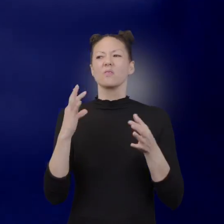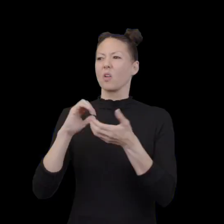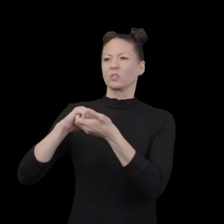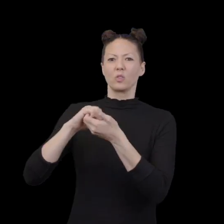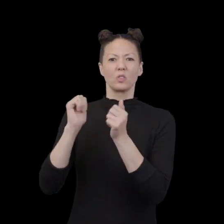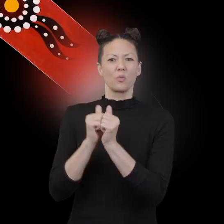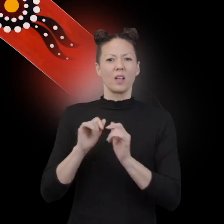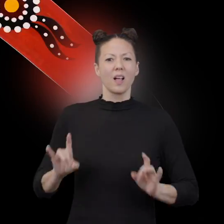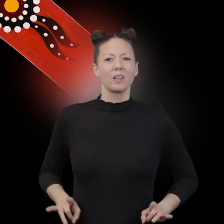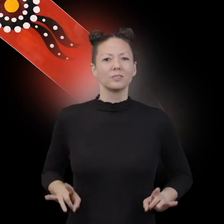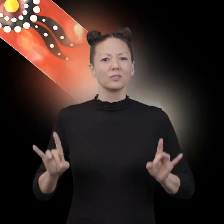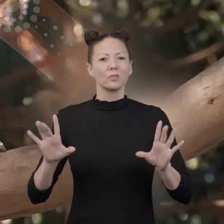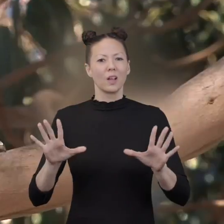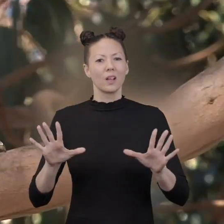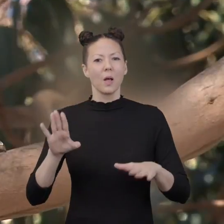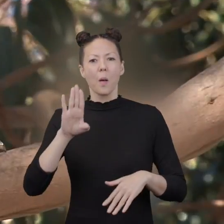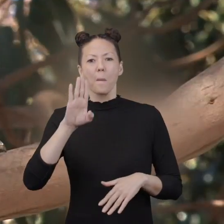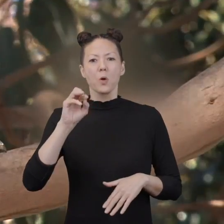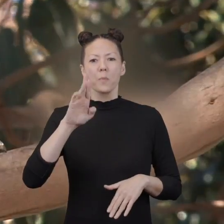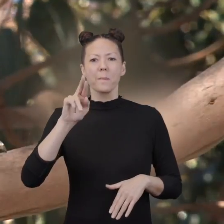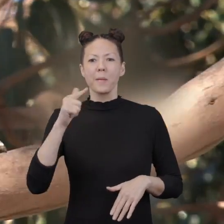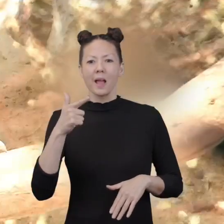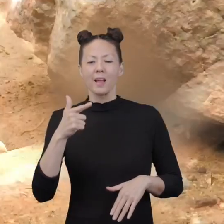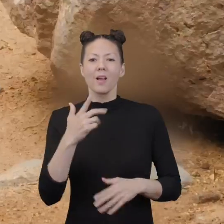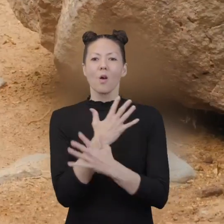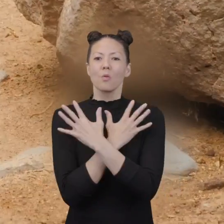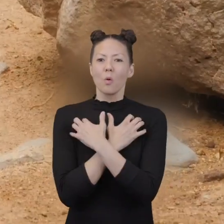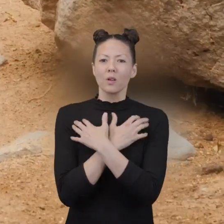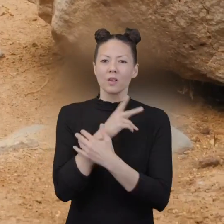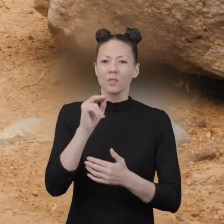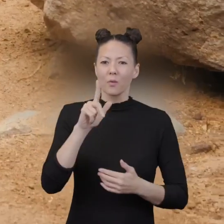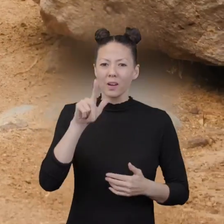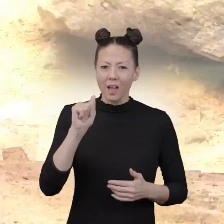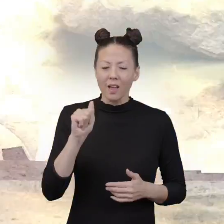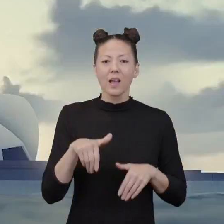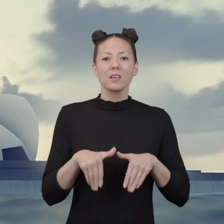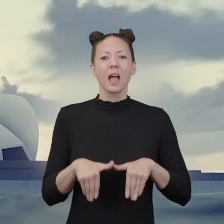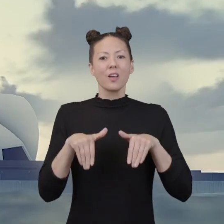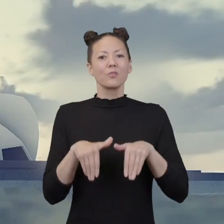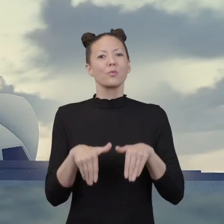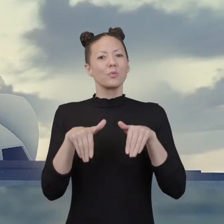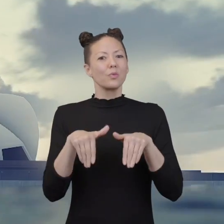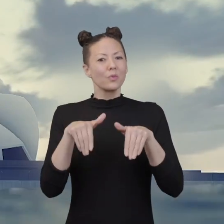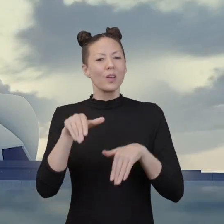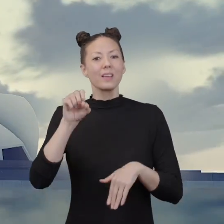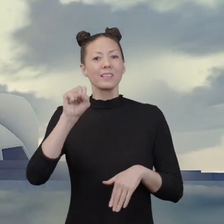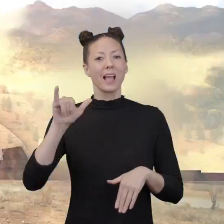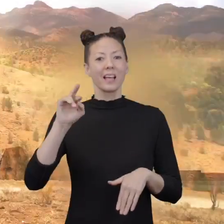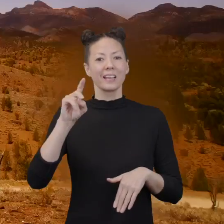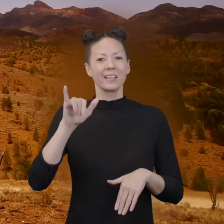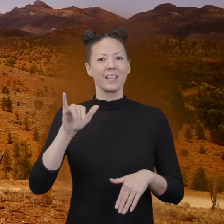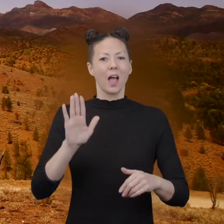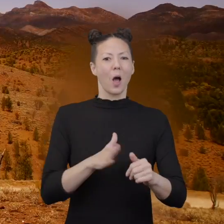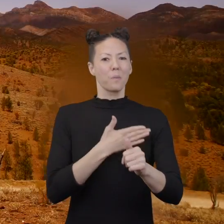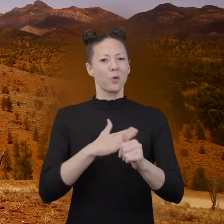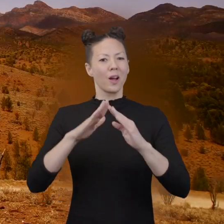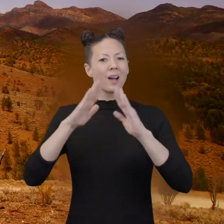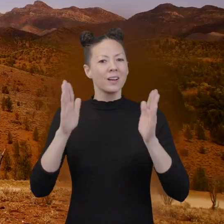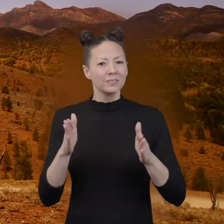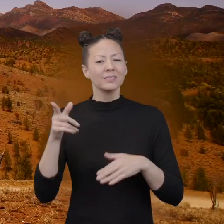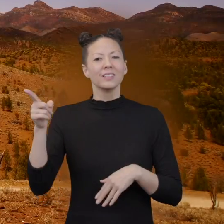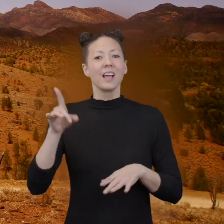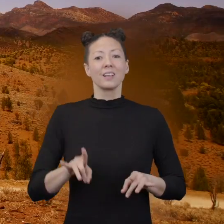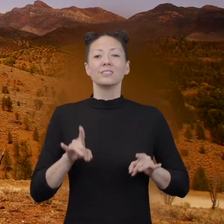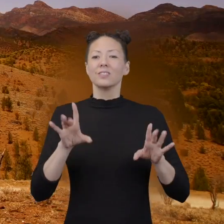Australia? The boomerang, the koala, the kangaroo, the Sydney Opera House? Australia does